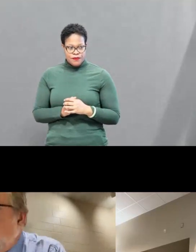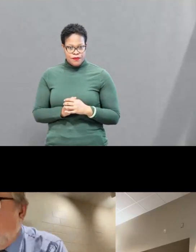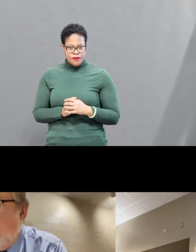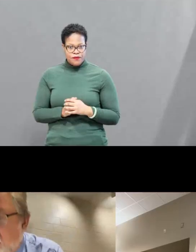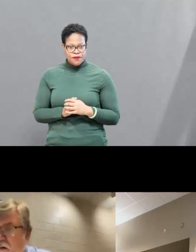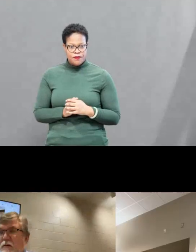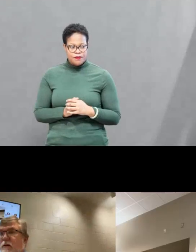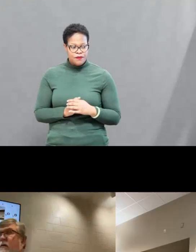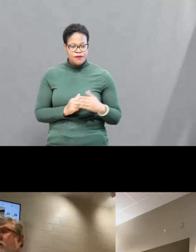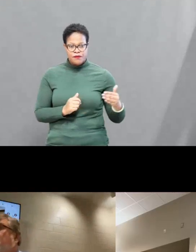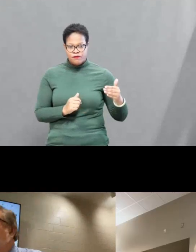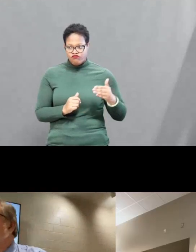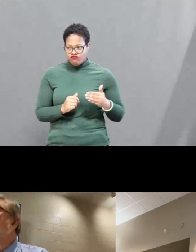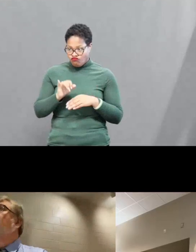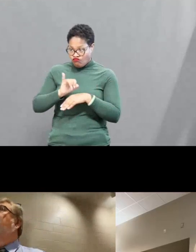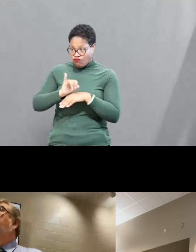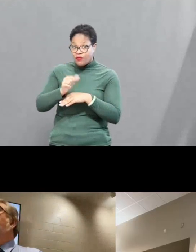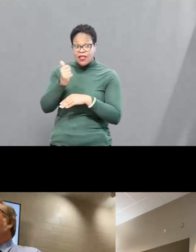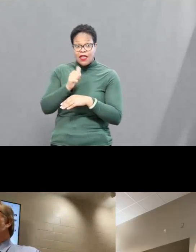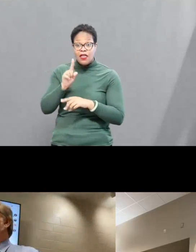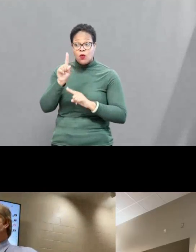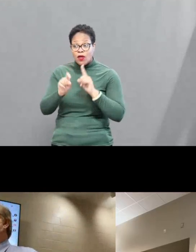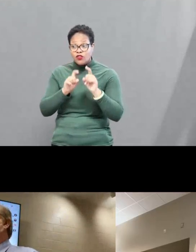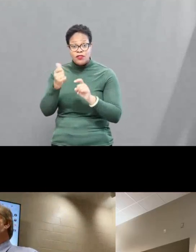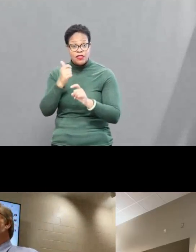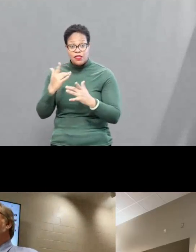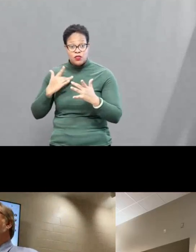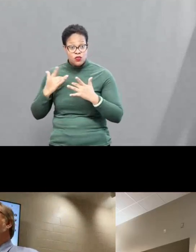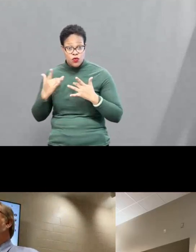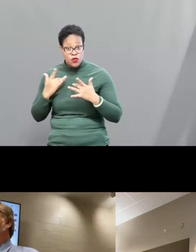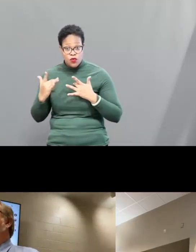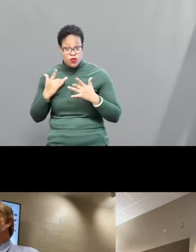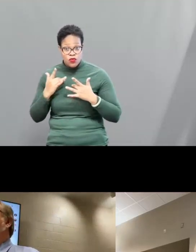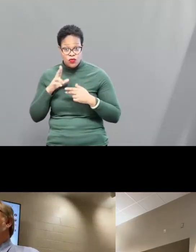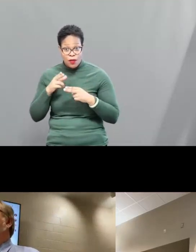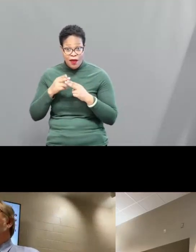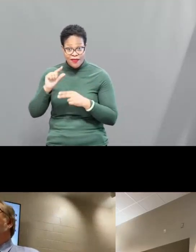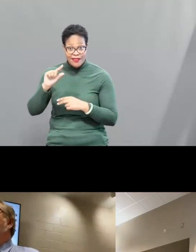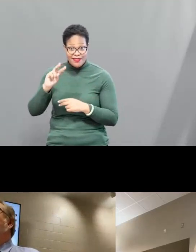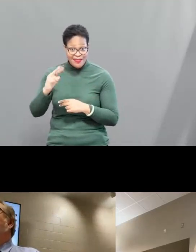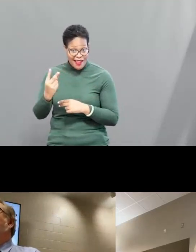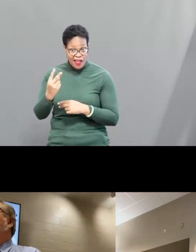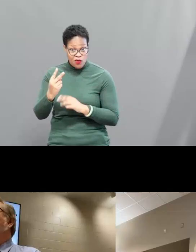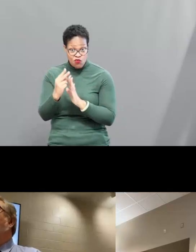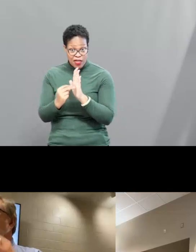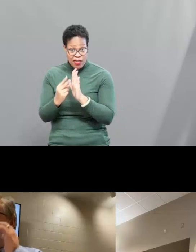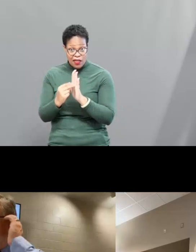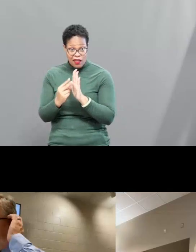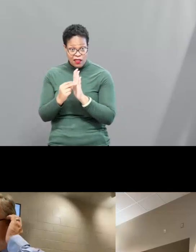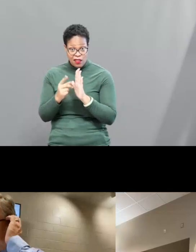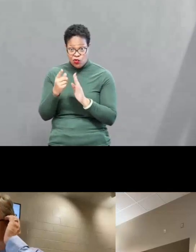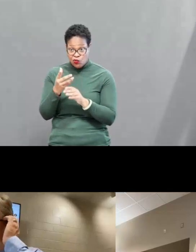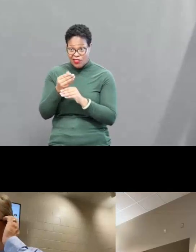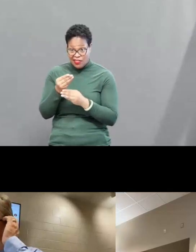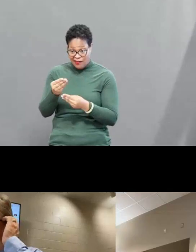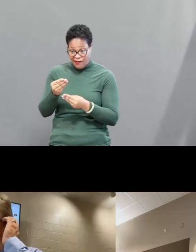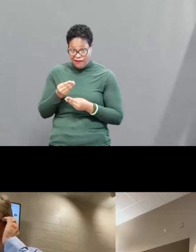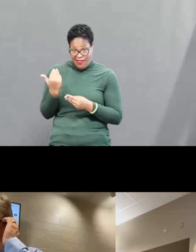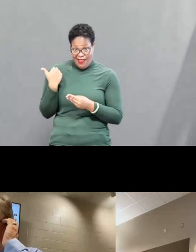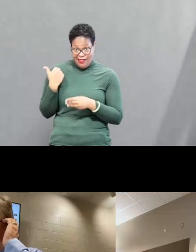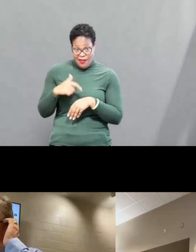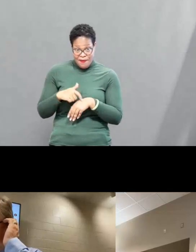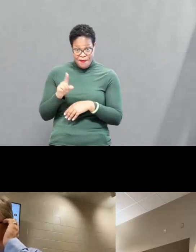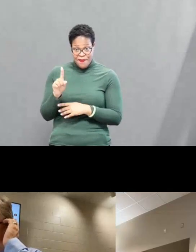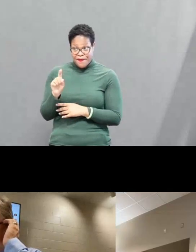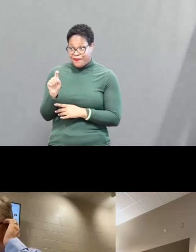So were there any questions or concerns about the second reading ones that you received last time?